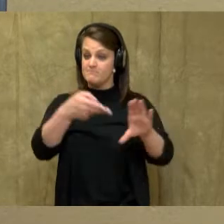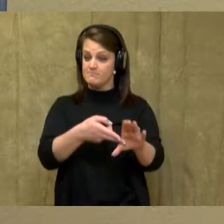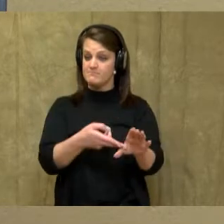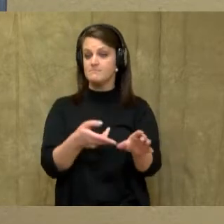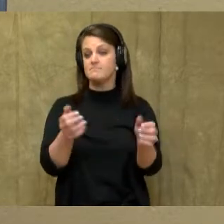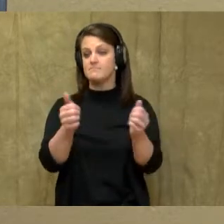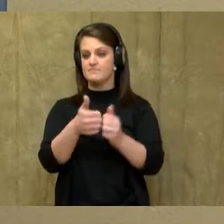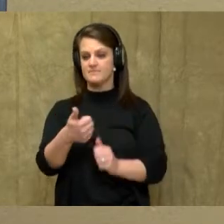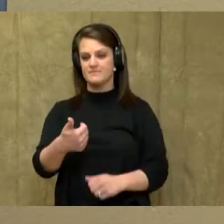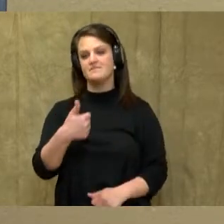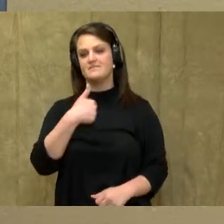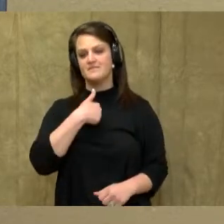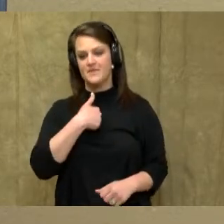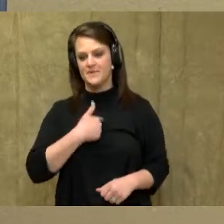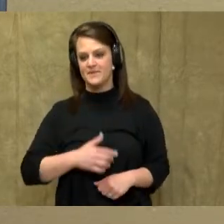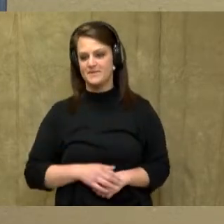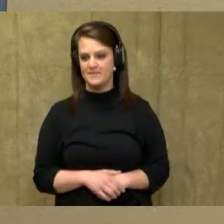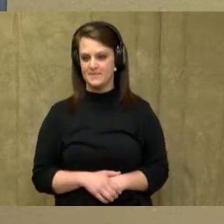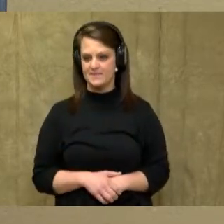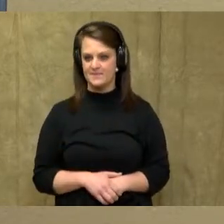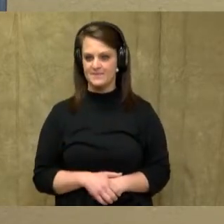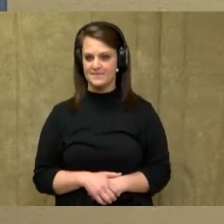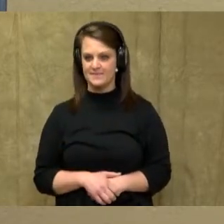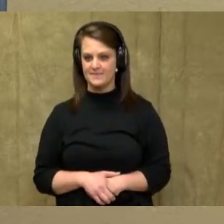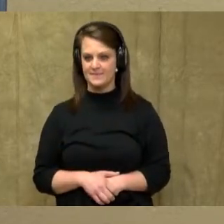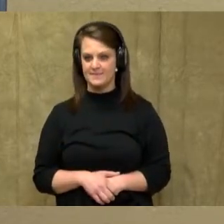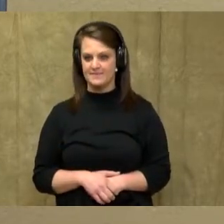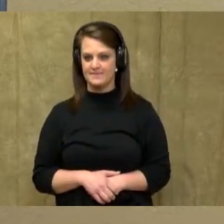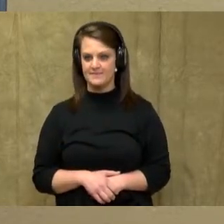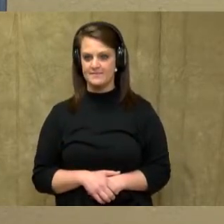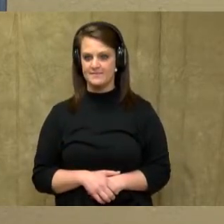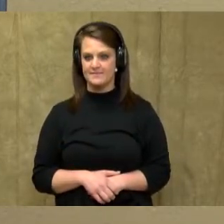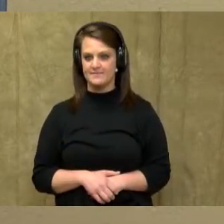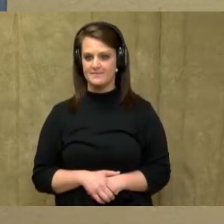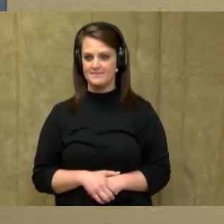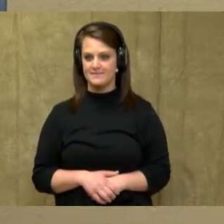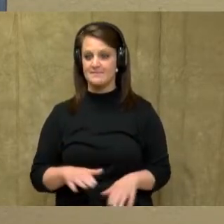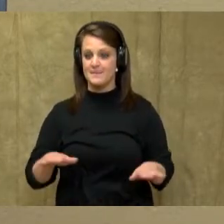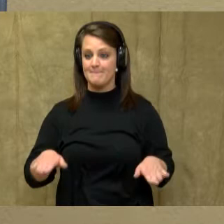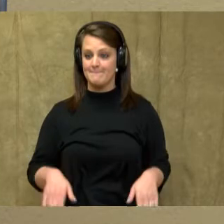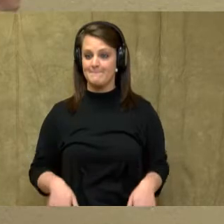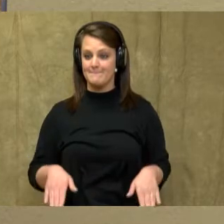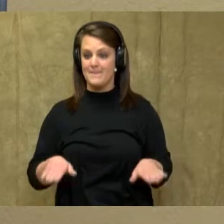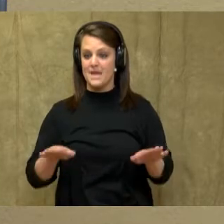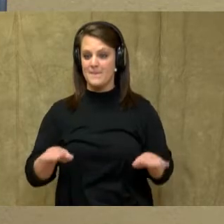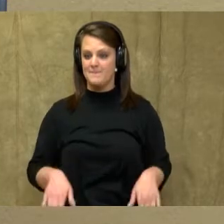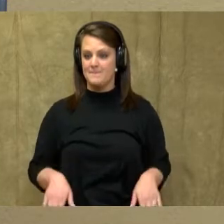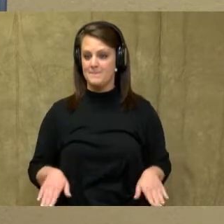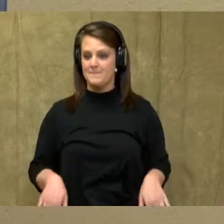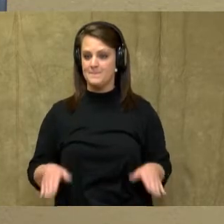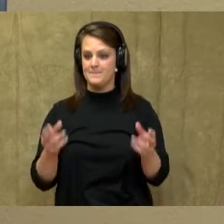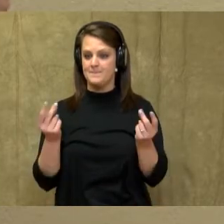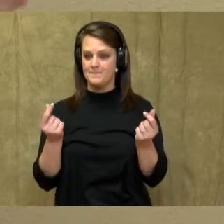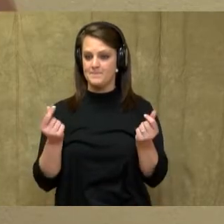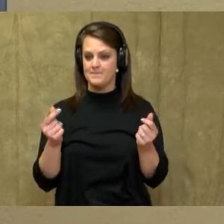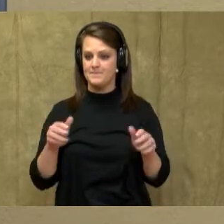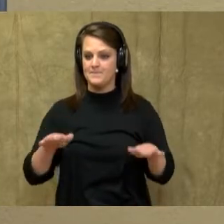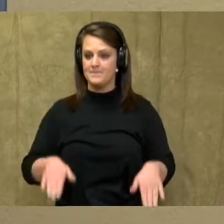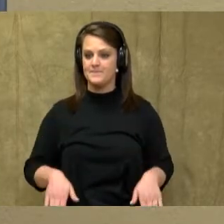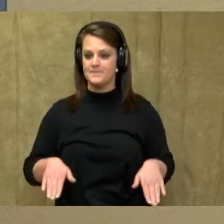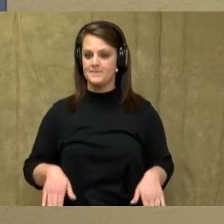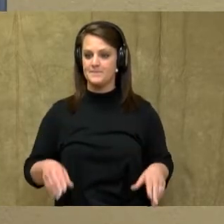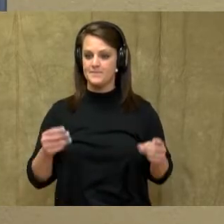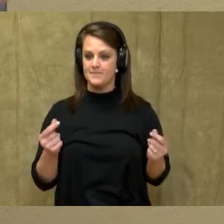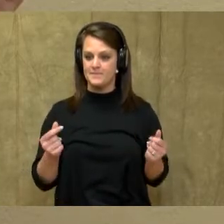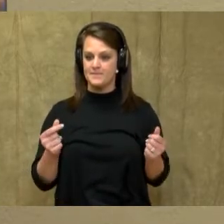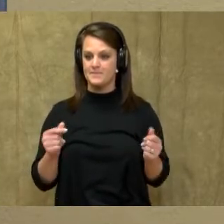Won't you sing and play along with me? Pat, pat, snap. Pat, pat, snap. Keep that